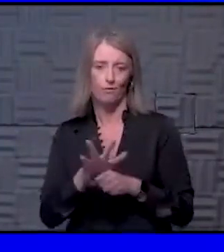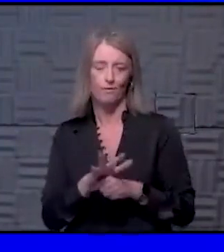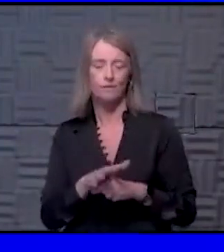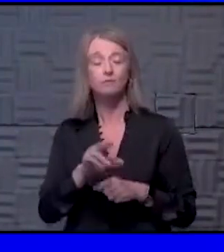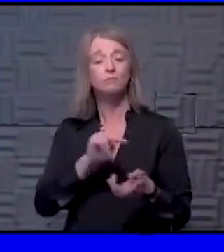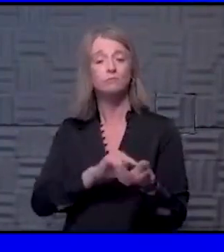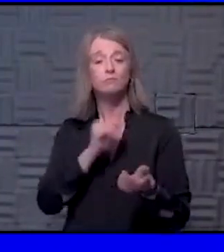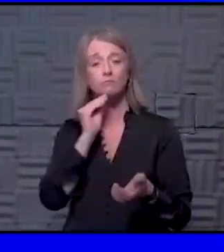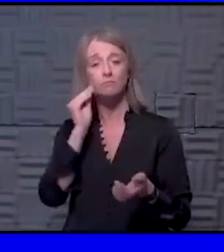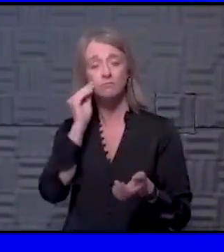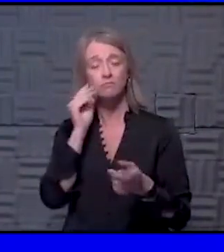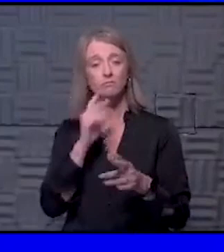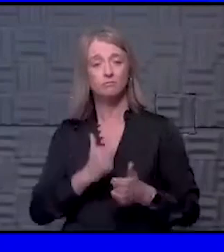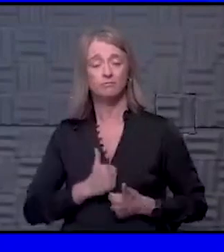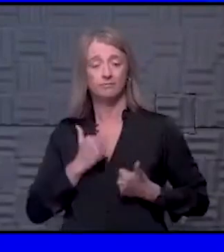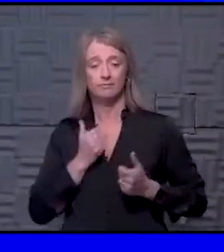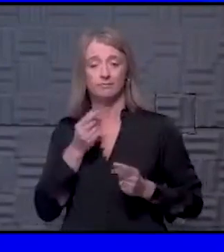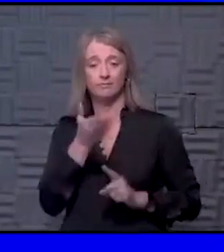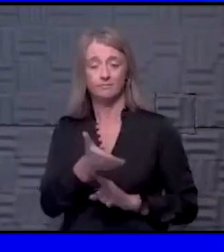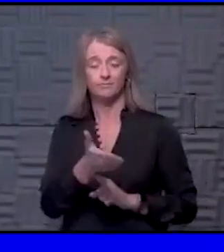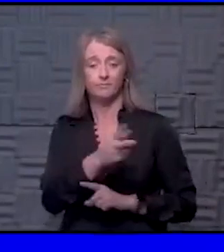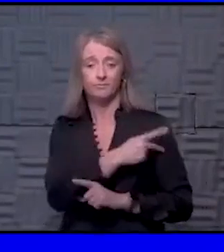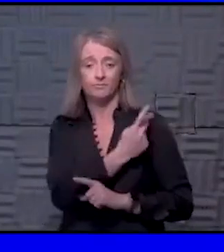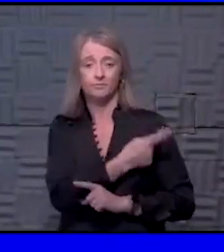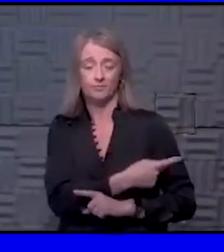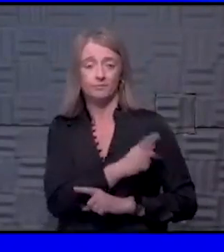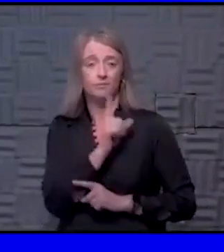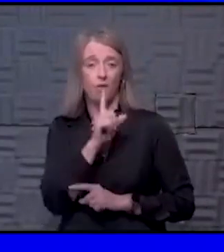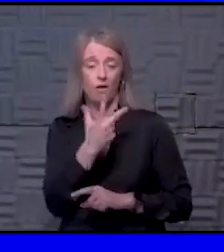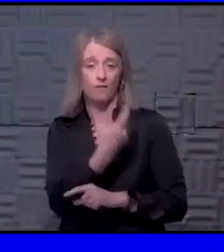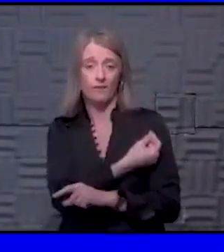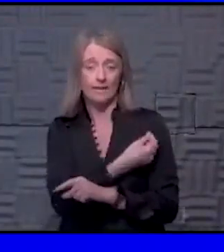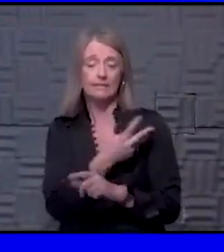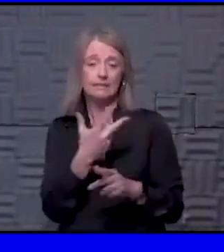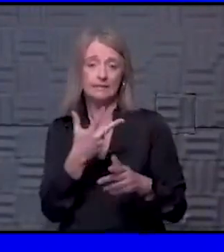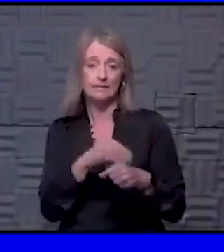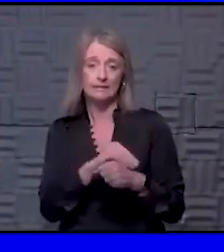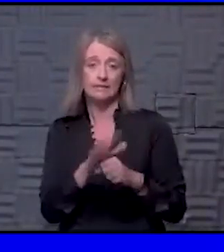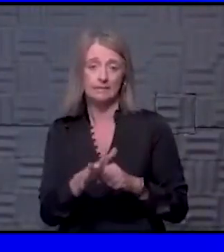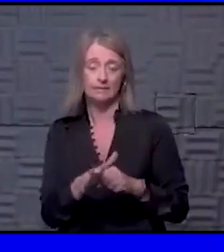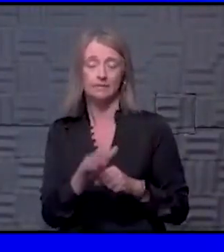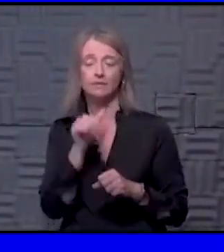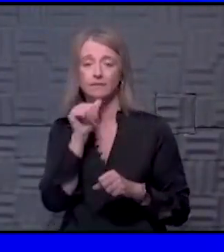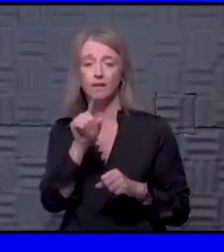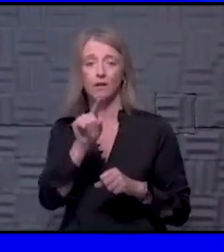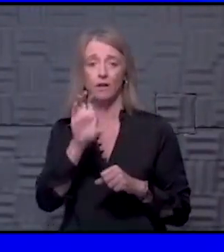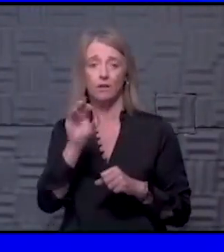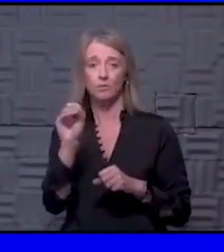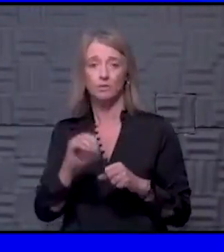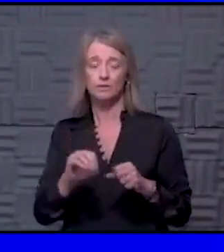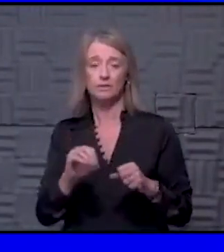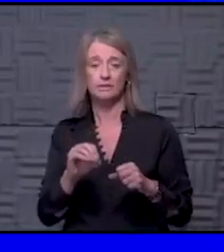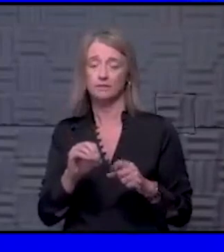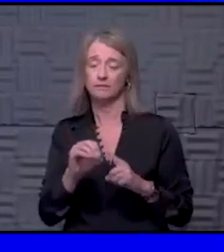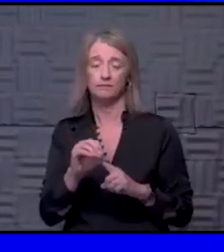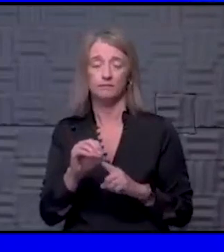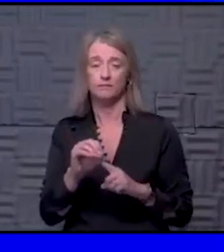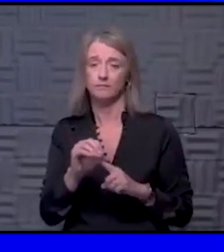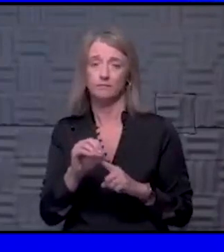the nursing home residents from that I know of and the patients are vaccinated. There has not been a 100% uptake